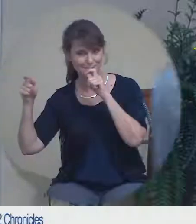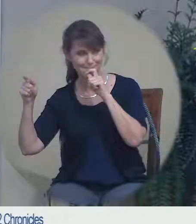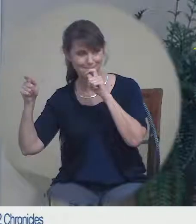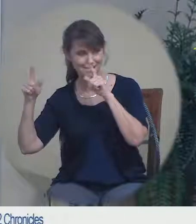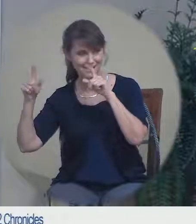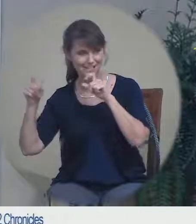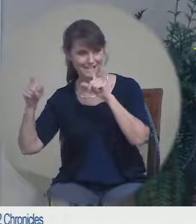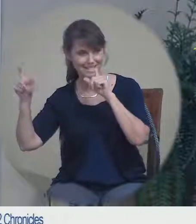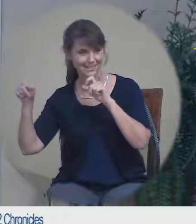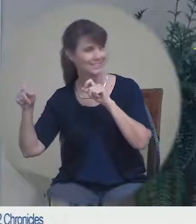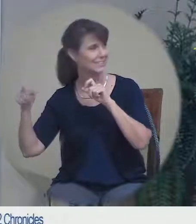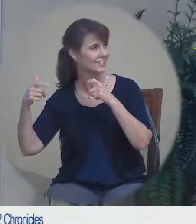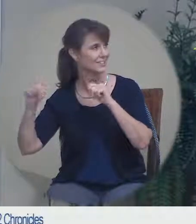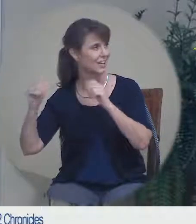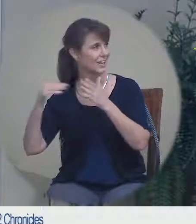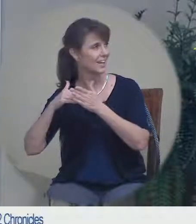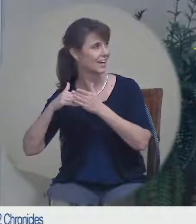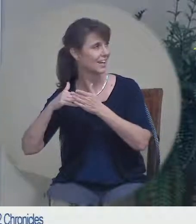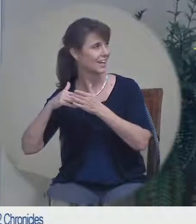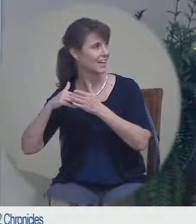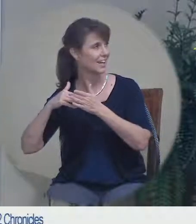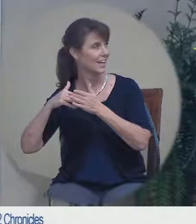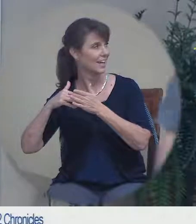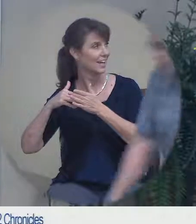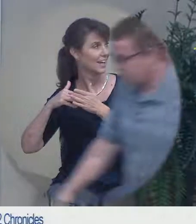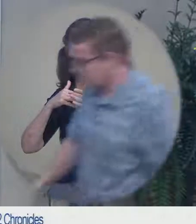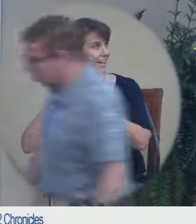I think I got it.